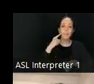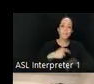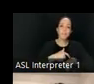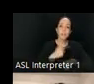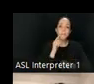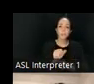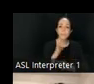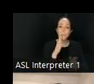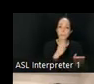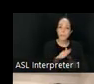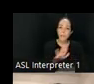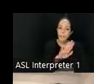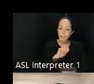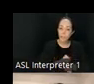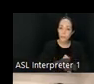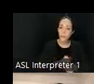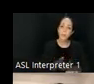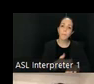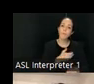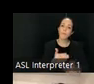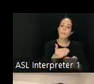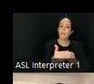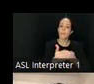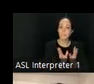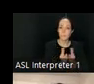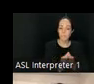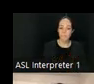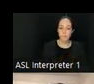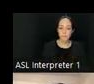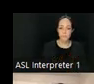now through its end of its next meeting.